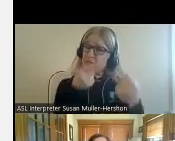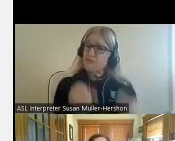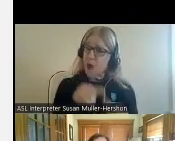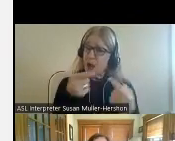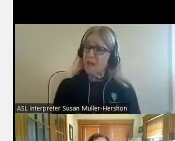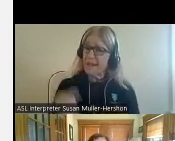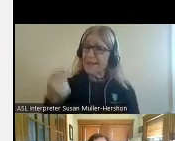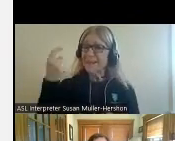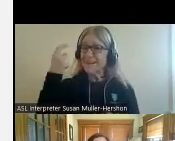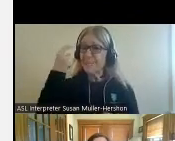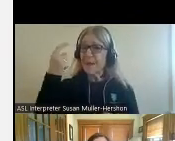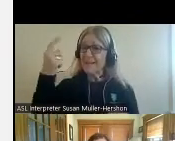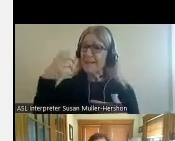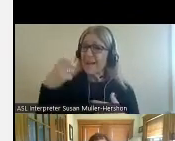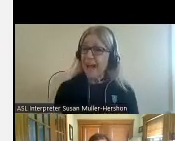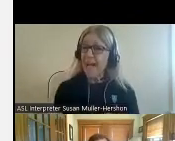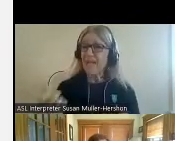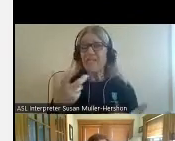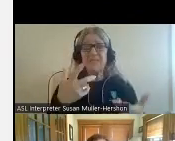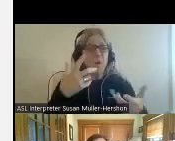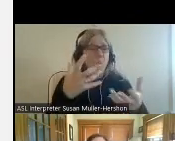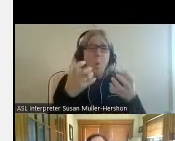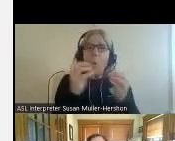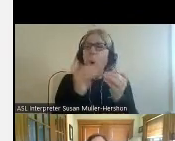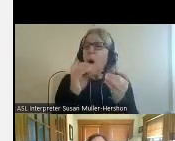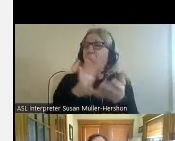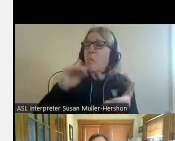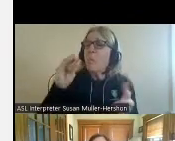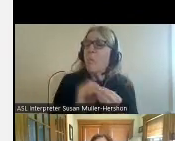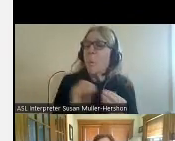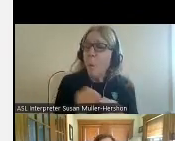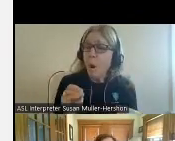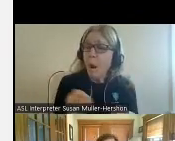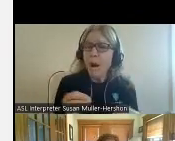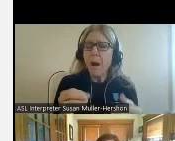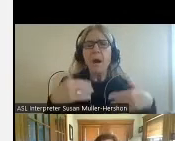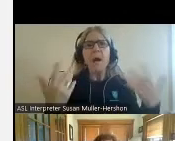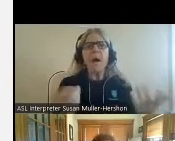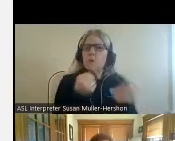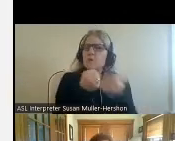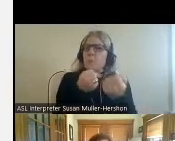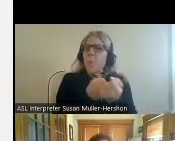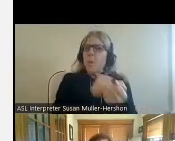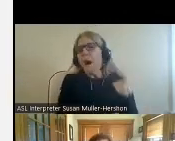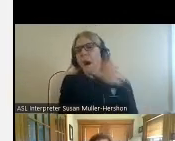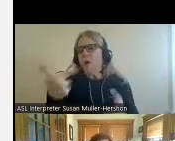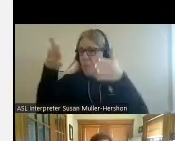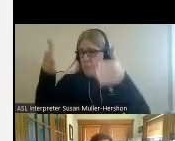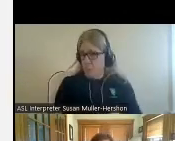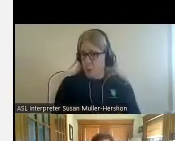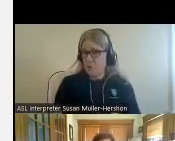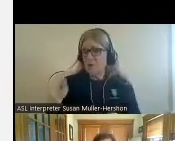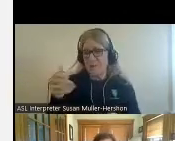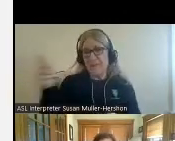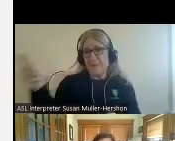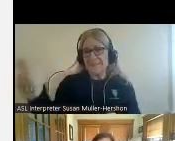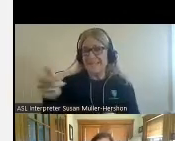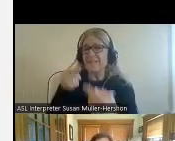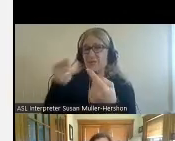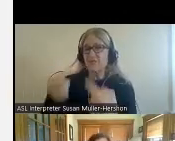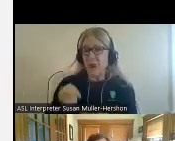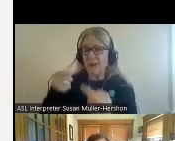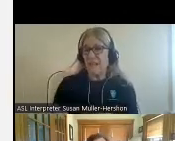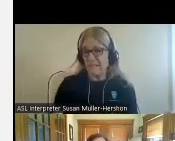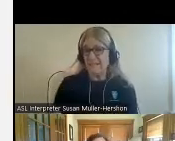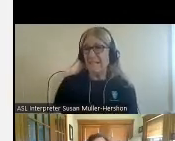health condition, are interested in learning more about mental health, or are supporting someone that might be struggling with some emotional